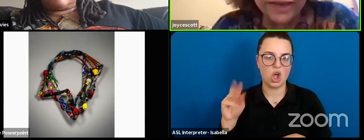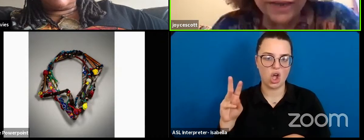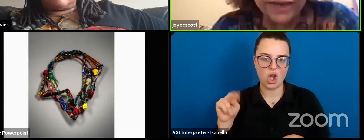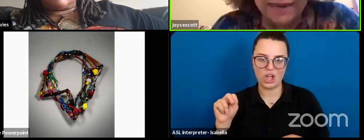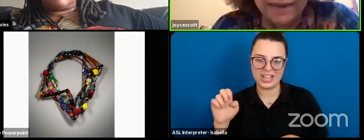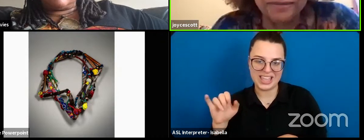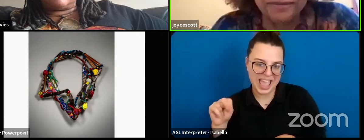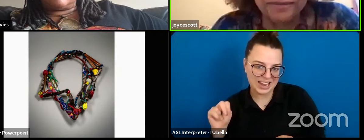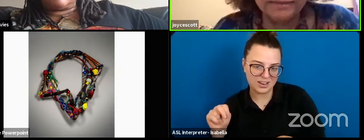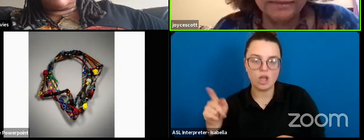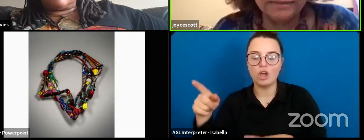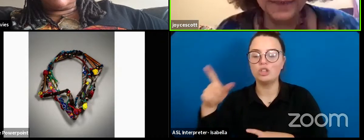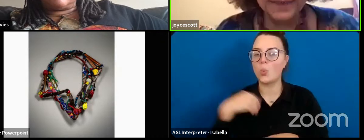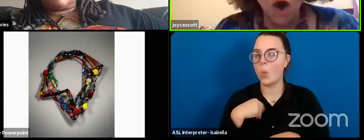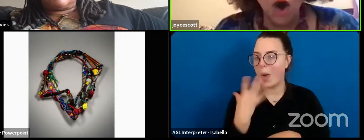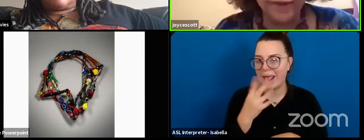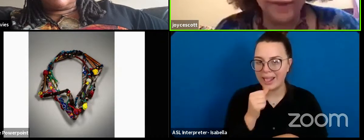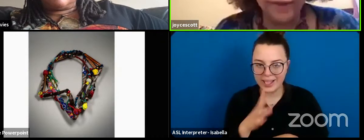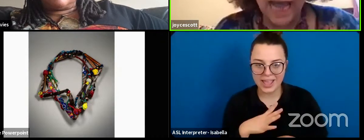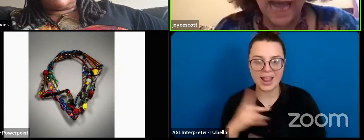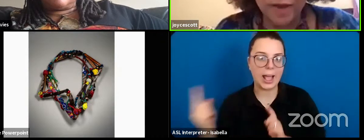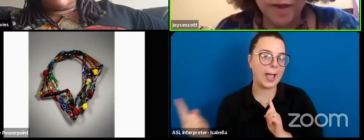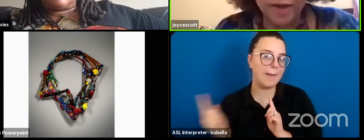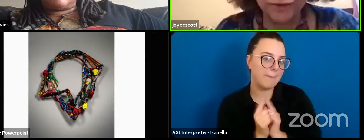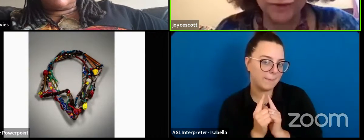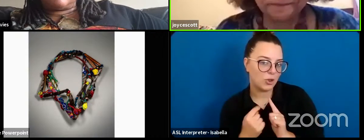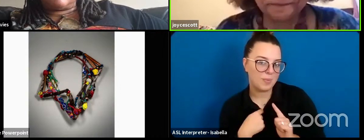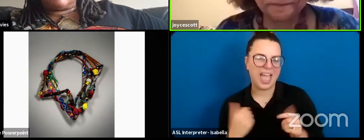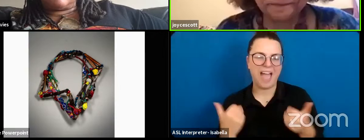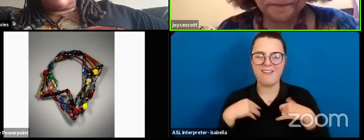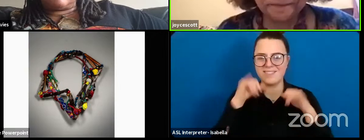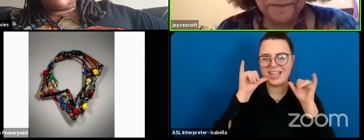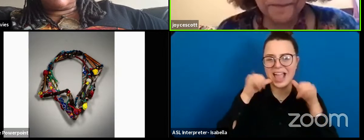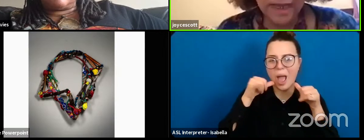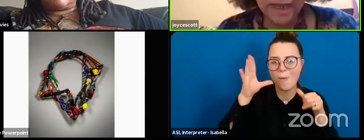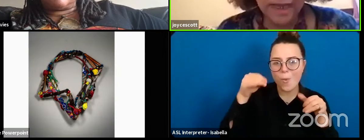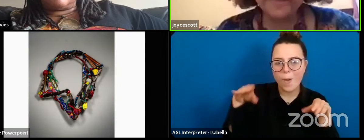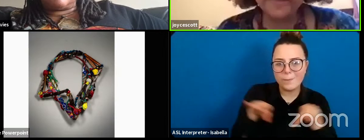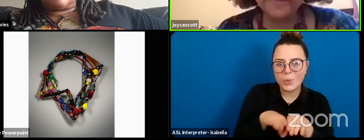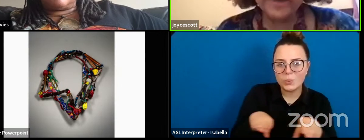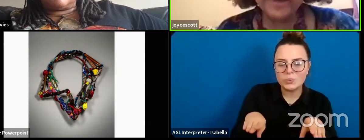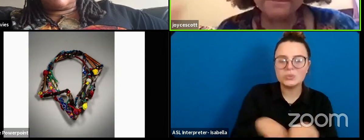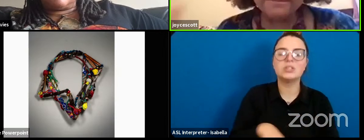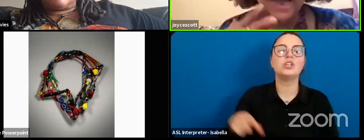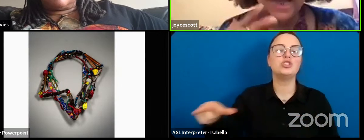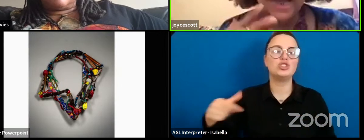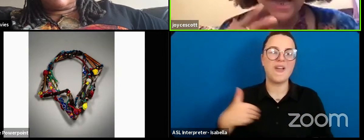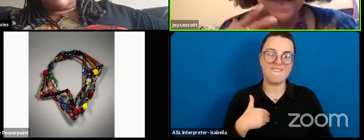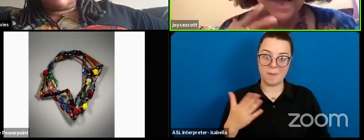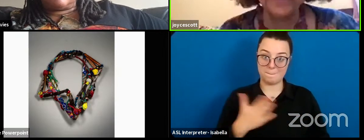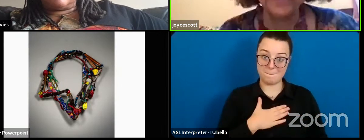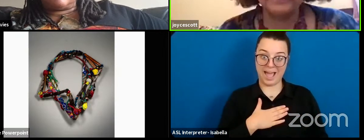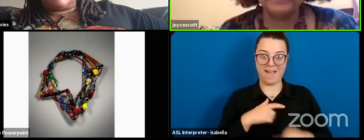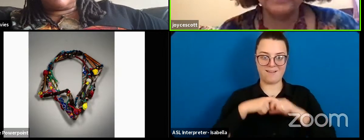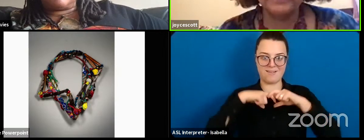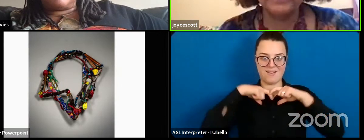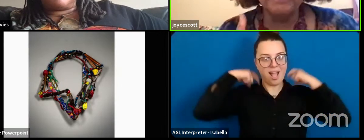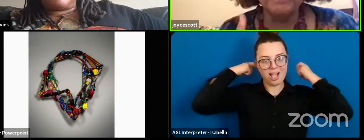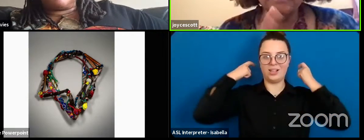white lady. She came up to me with cowboy boots on and she had my necklace on